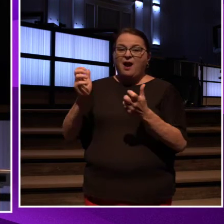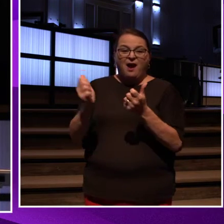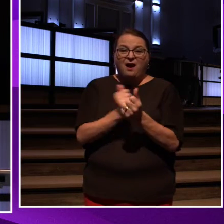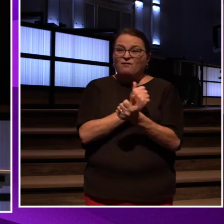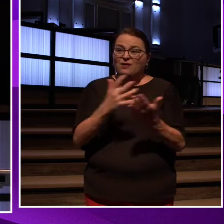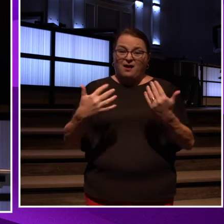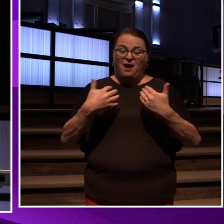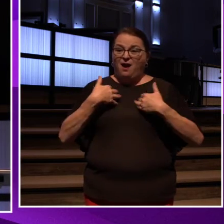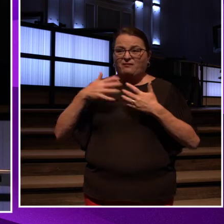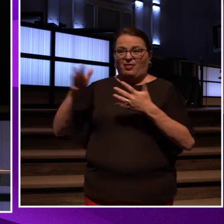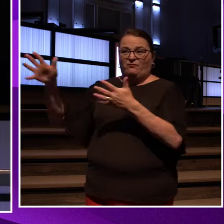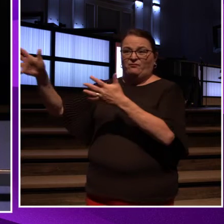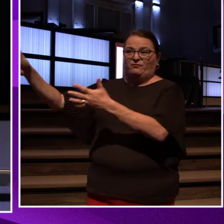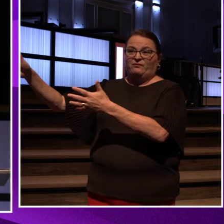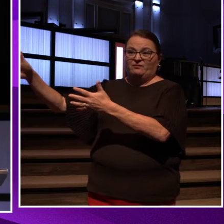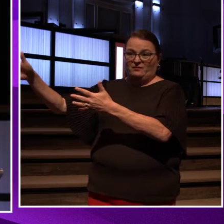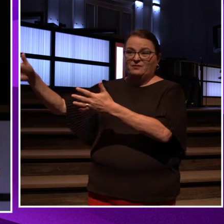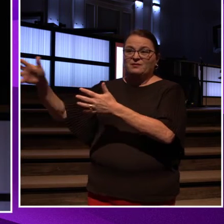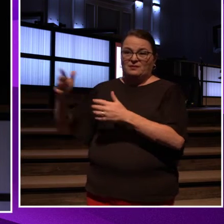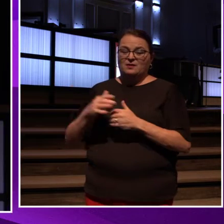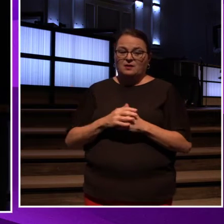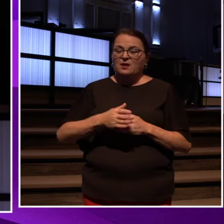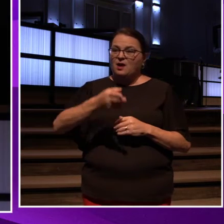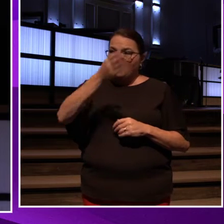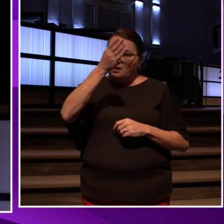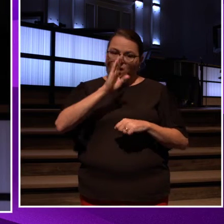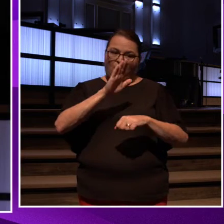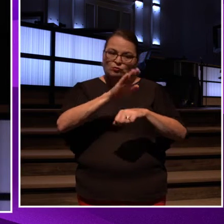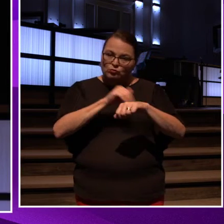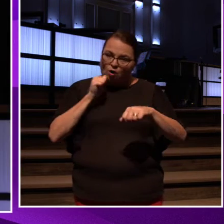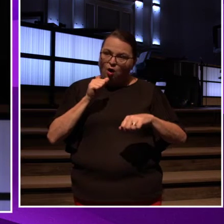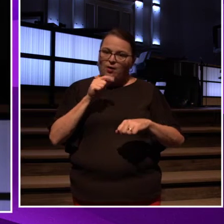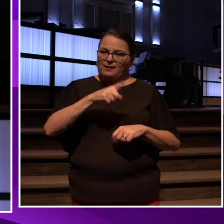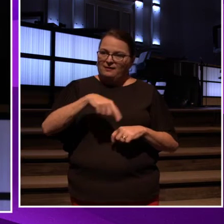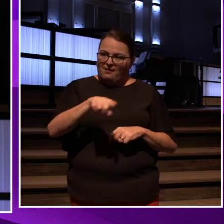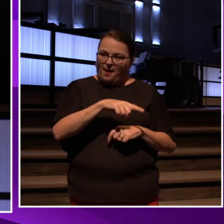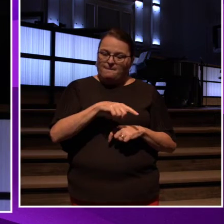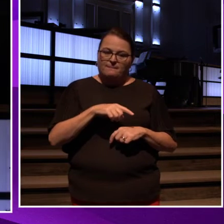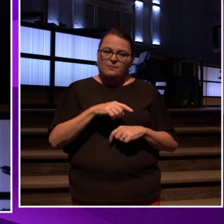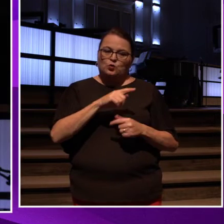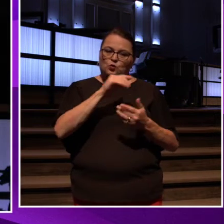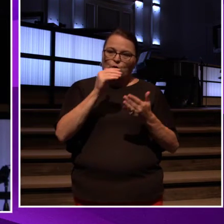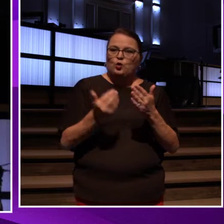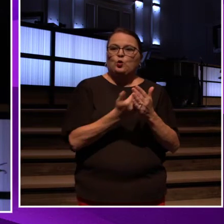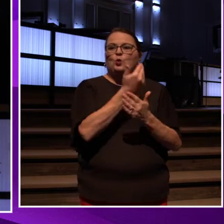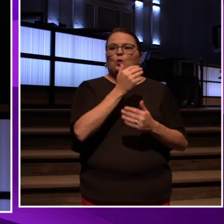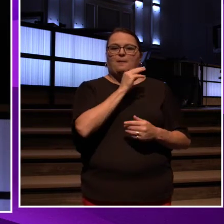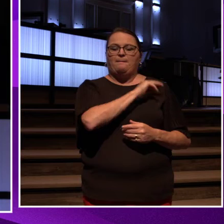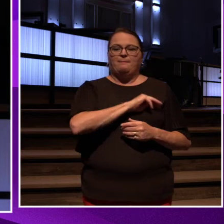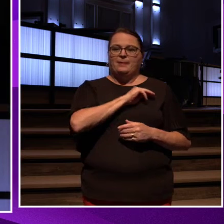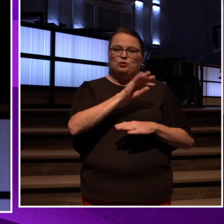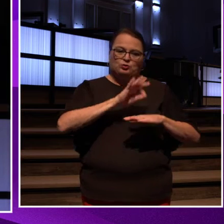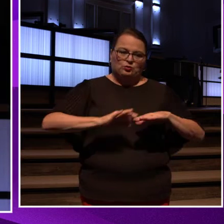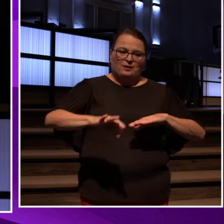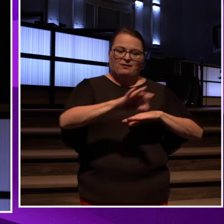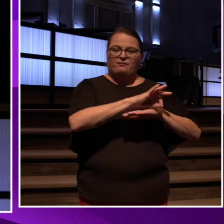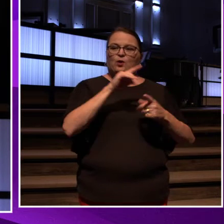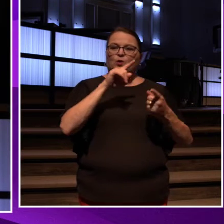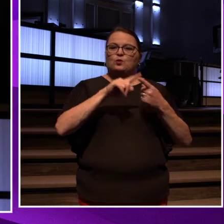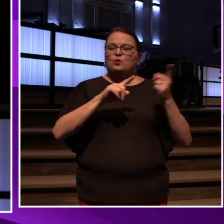had. And God was calling them and is calling them to a new mission field in